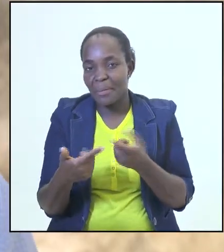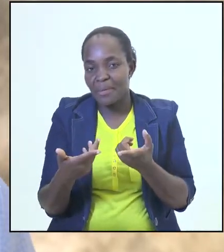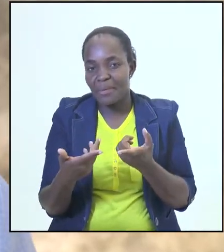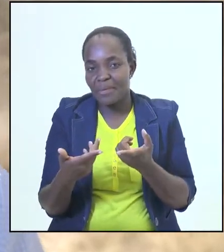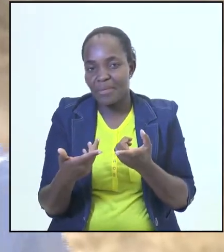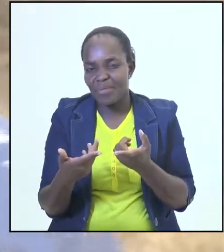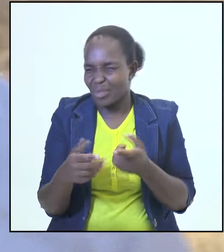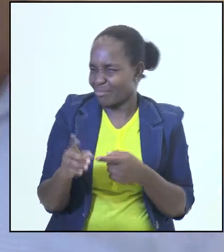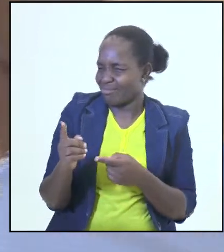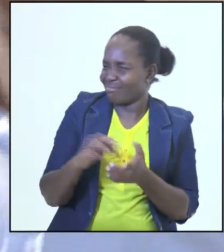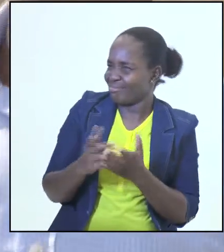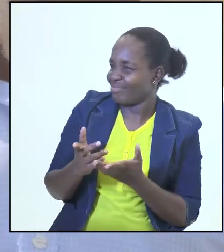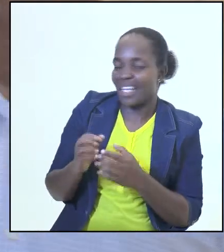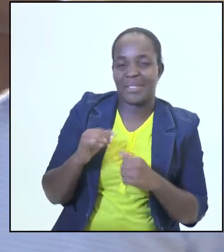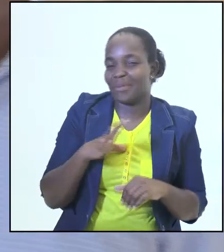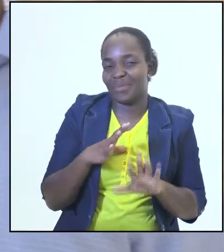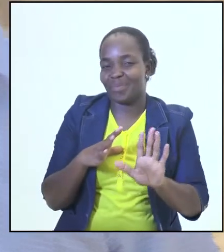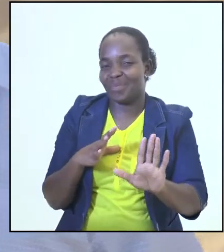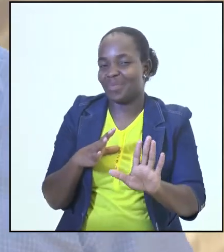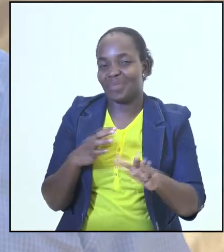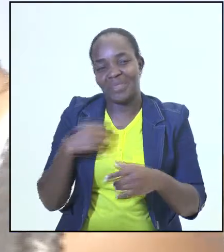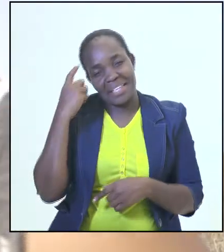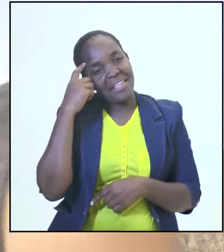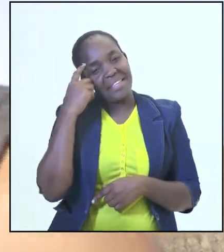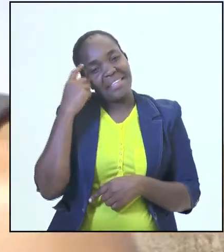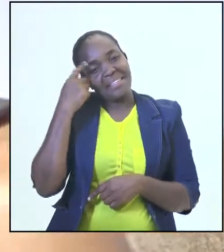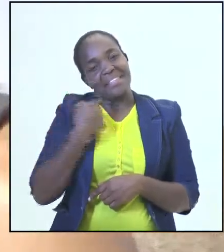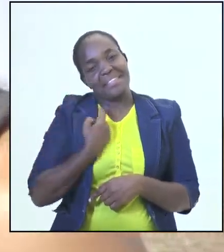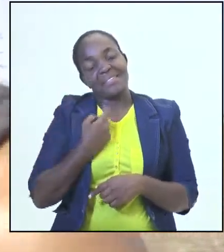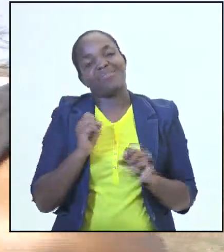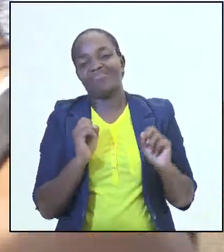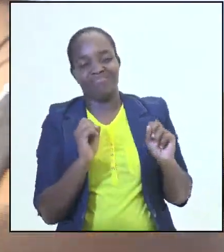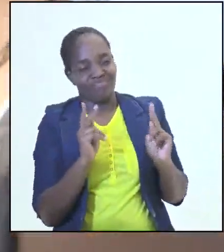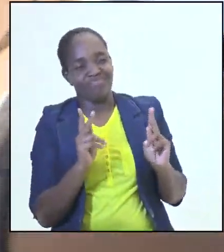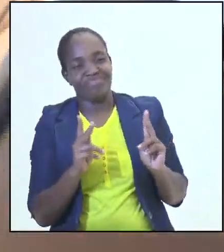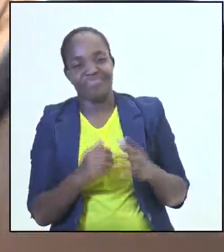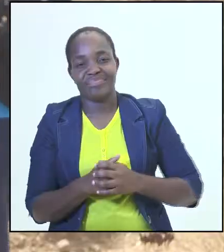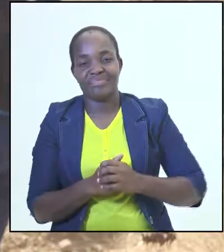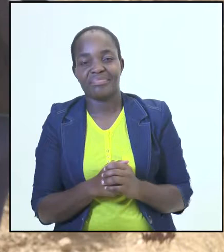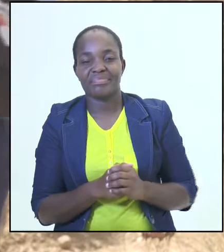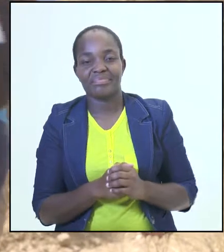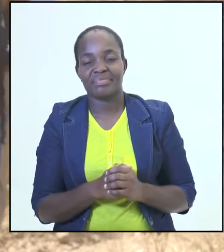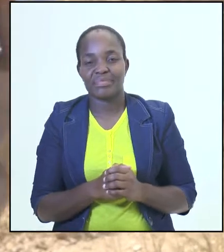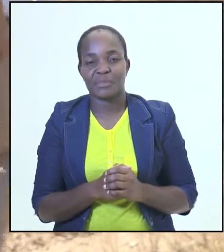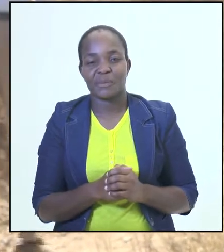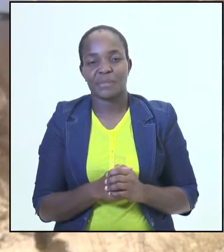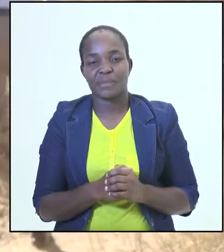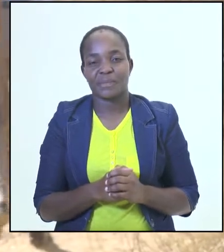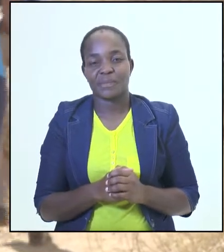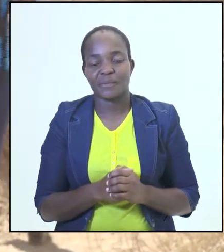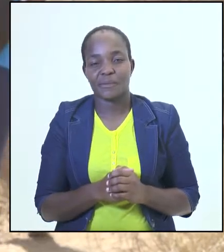What's that, Mervin? Oh, no, it's okay, sir. I was just daydreaming. No, it's okay. Let's start walking. Okay.